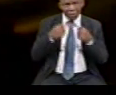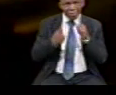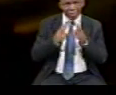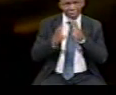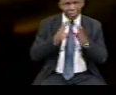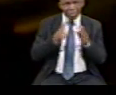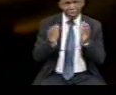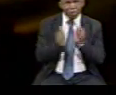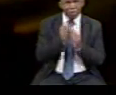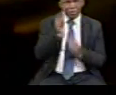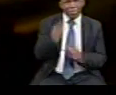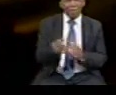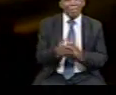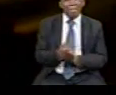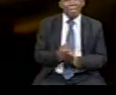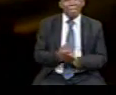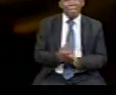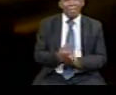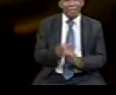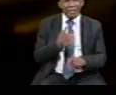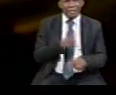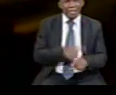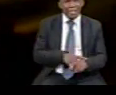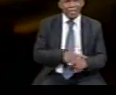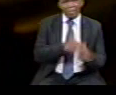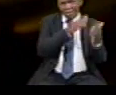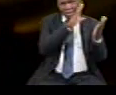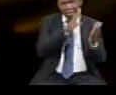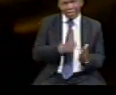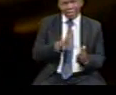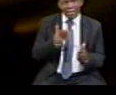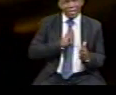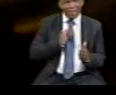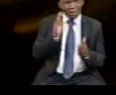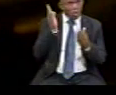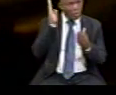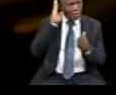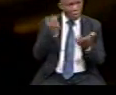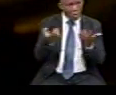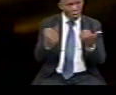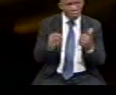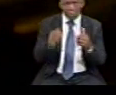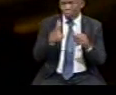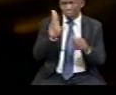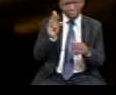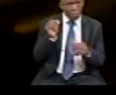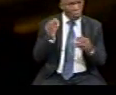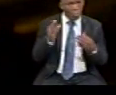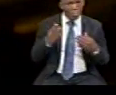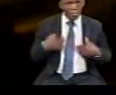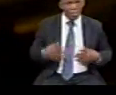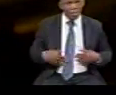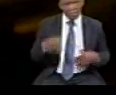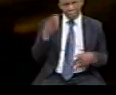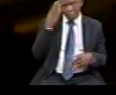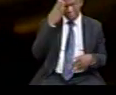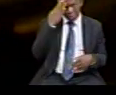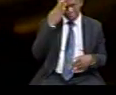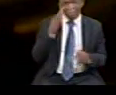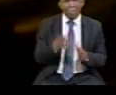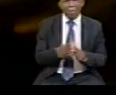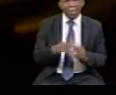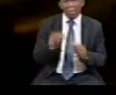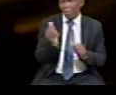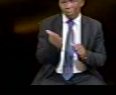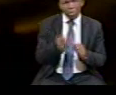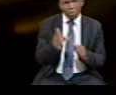time, the time and the season that I'm going to come, nobody knows. Not even the angels, even the Son does not know that. He